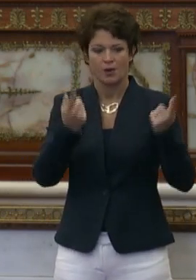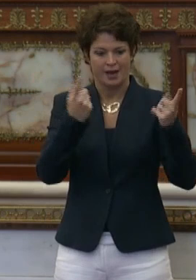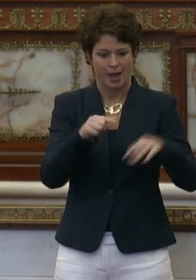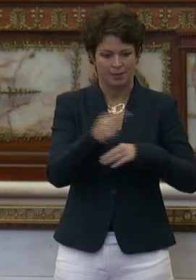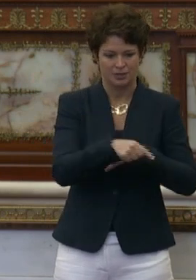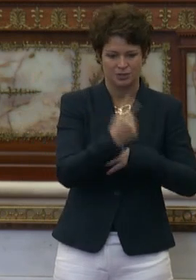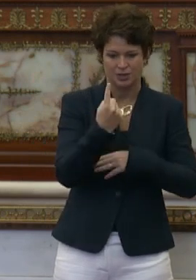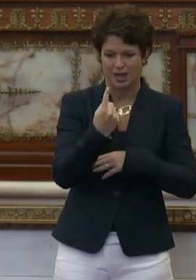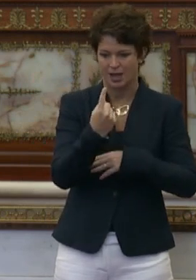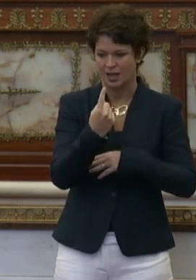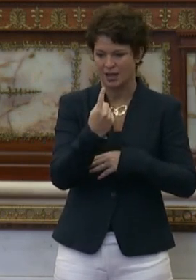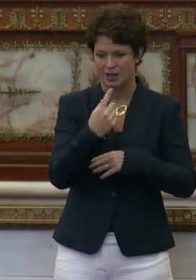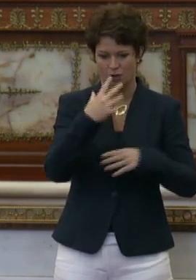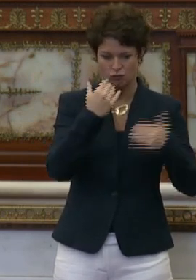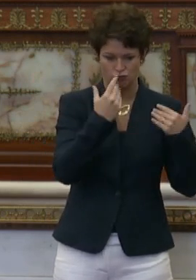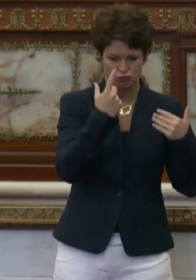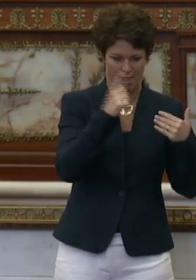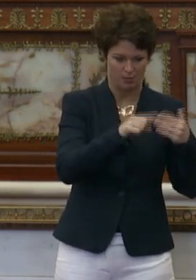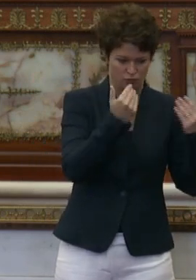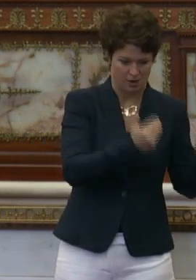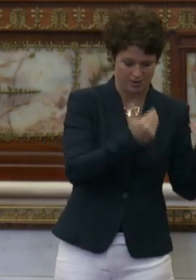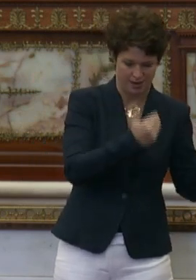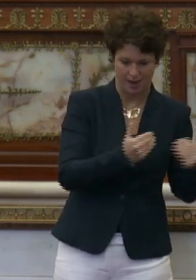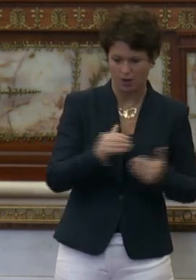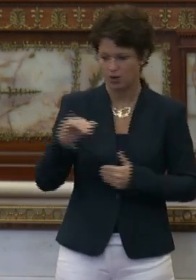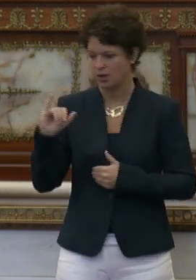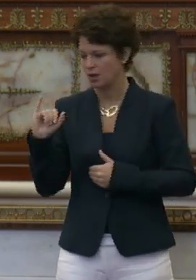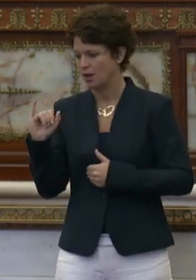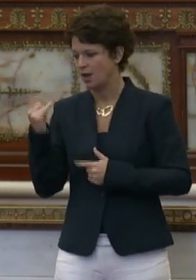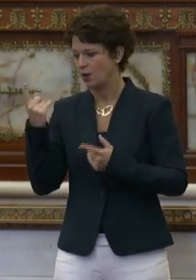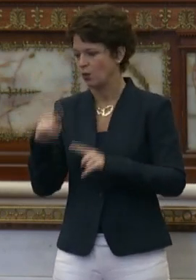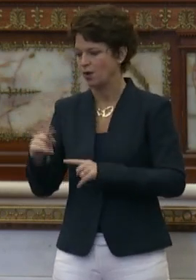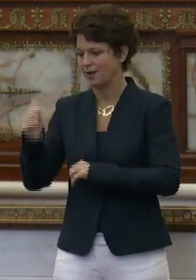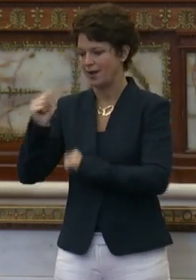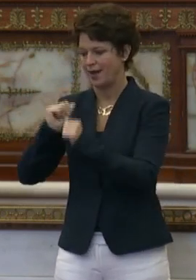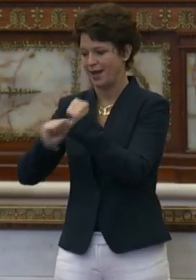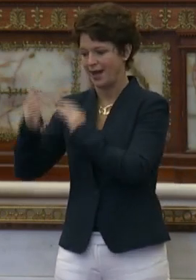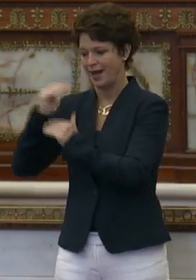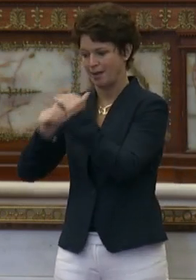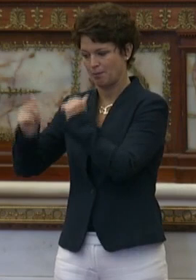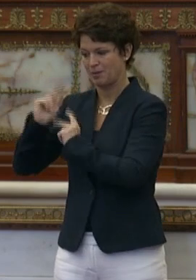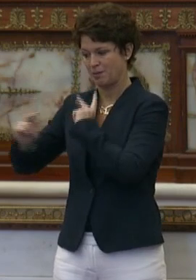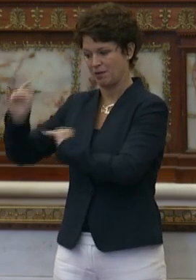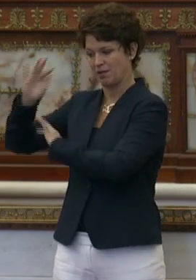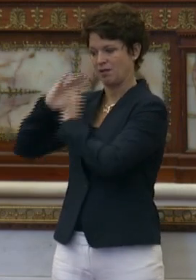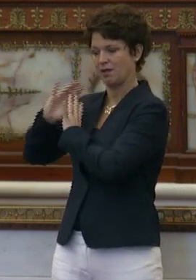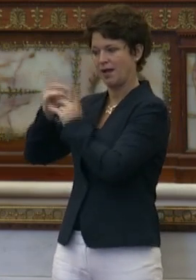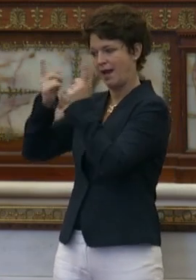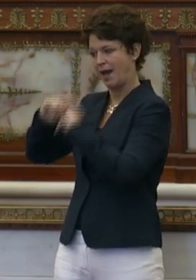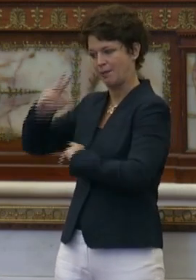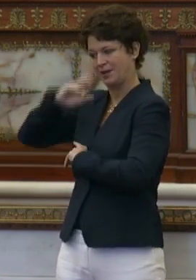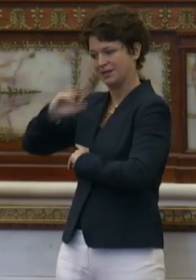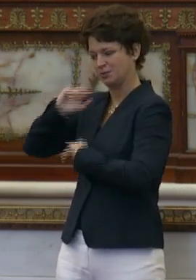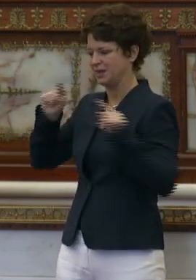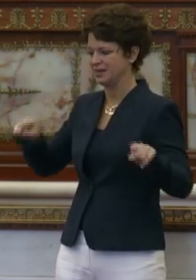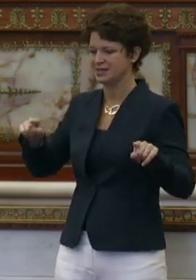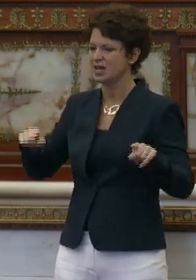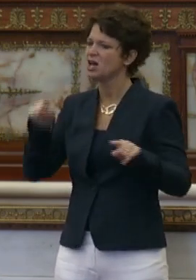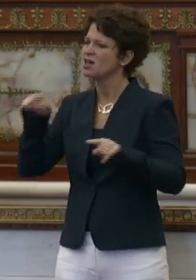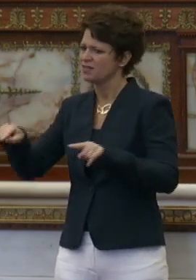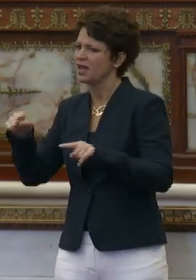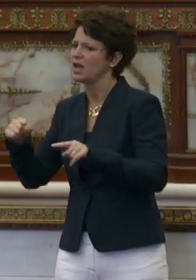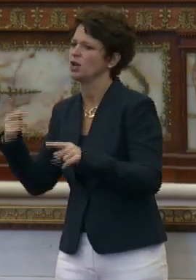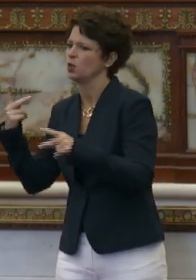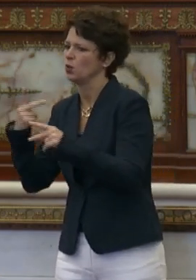correlations between what we're going through right now and what our ancestors went through, not to the degree that they went through